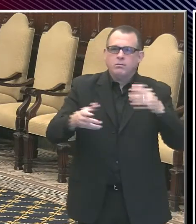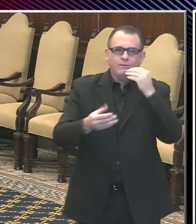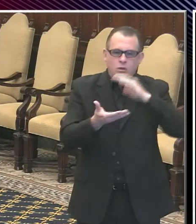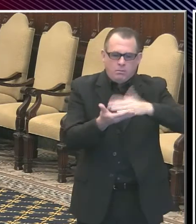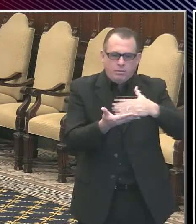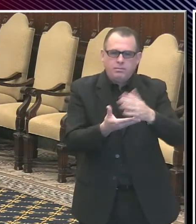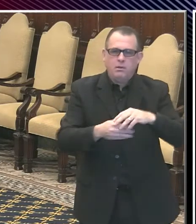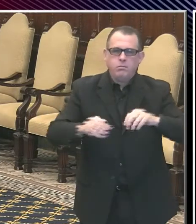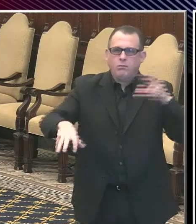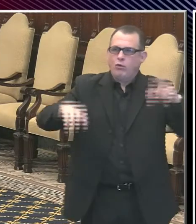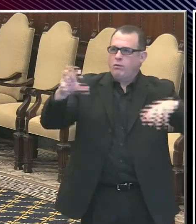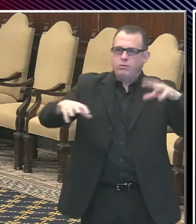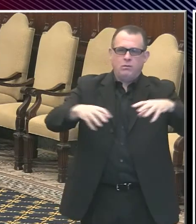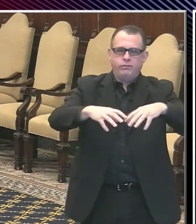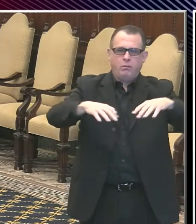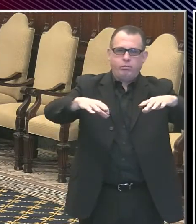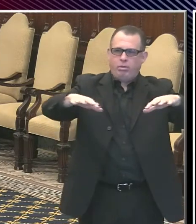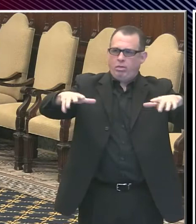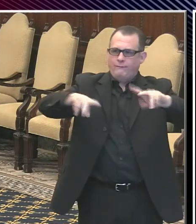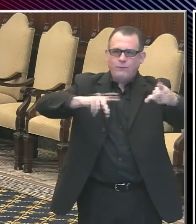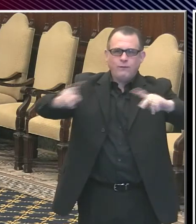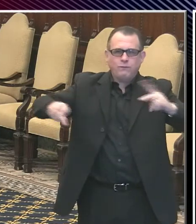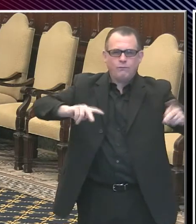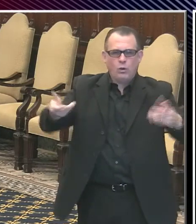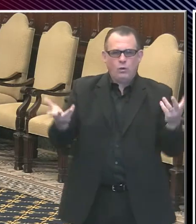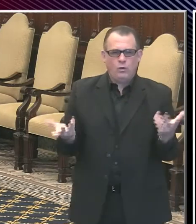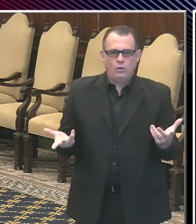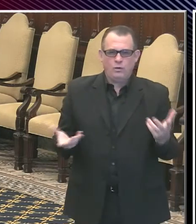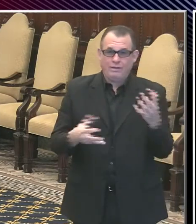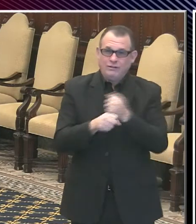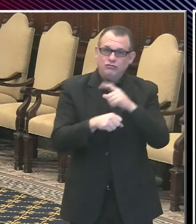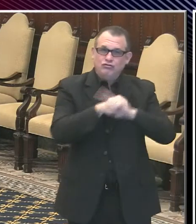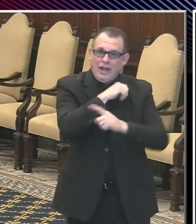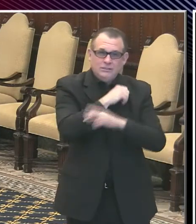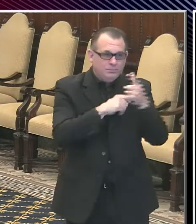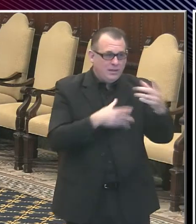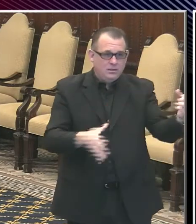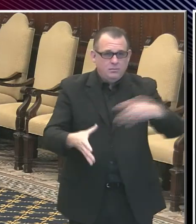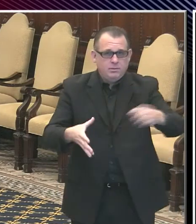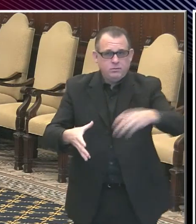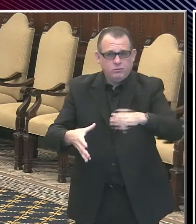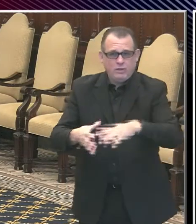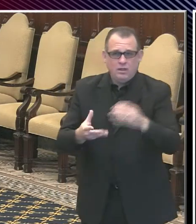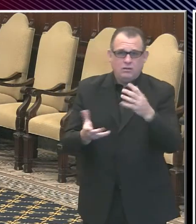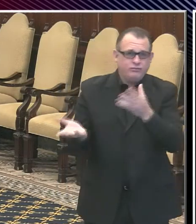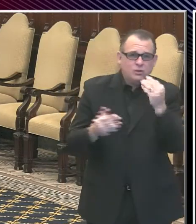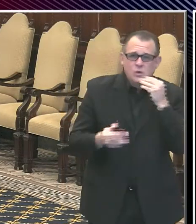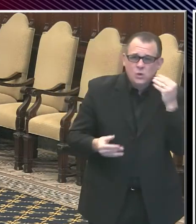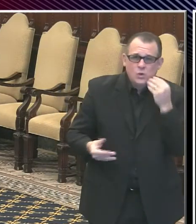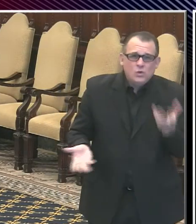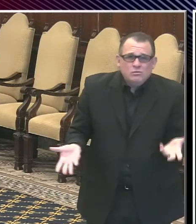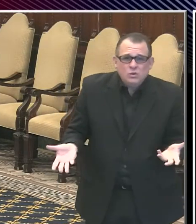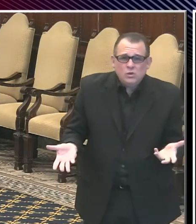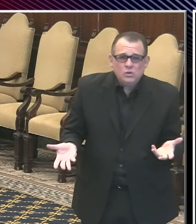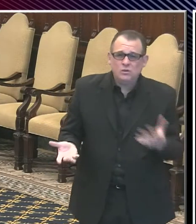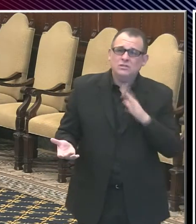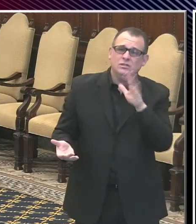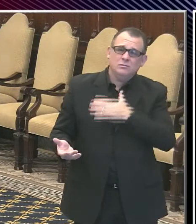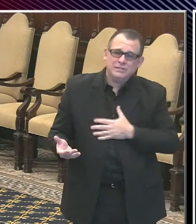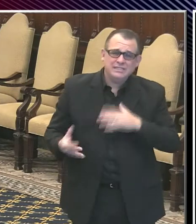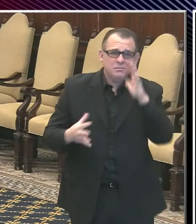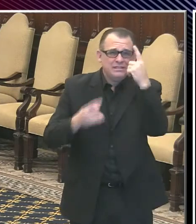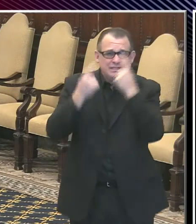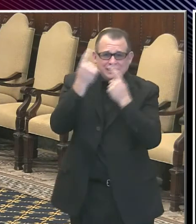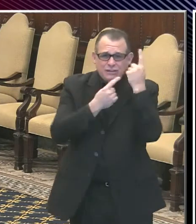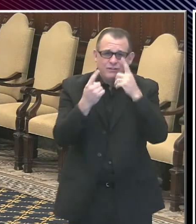could, I would get a trash bag, take it home, and put it out with my regular trash. So it's just being thoughtful, and it's